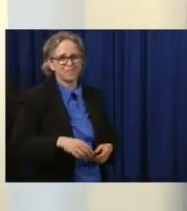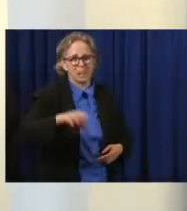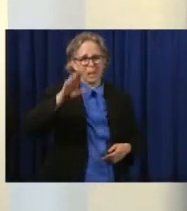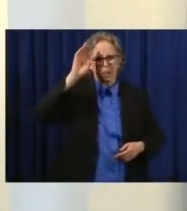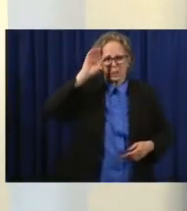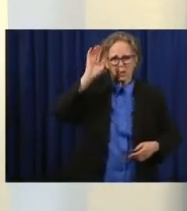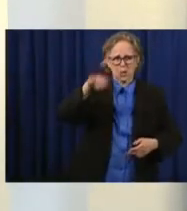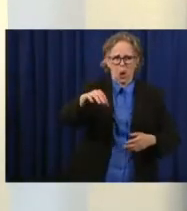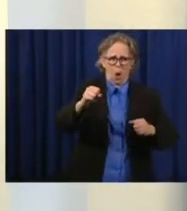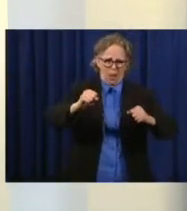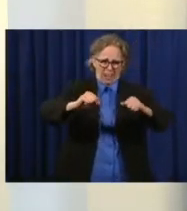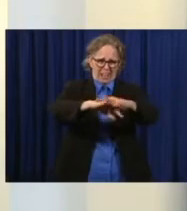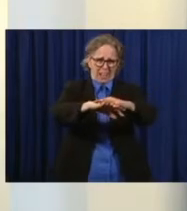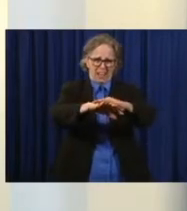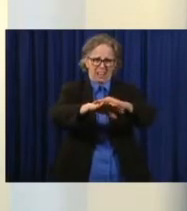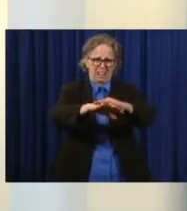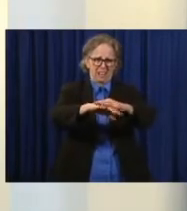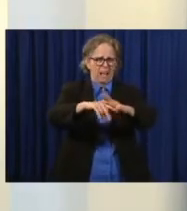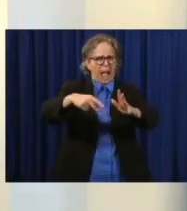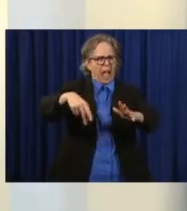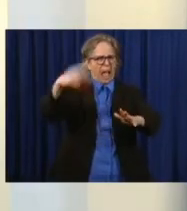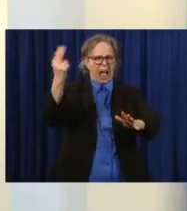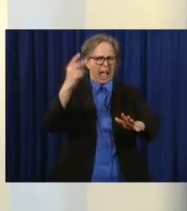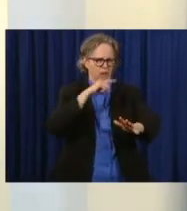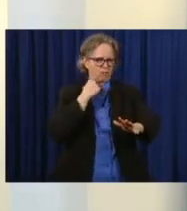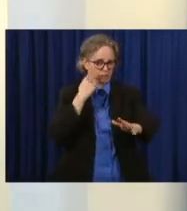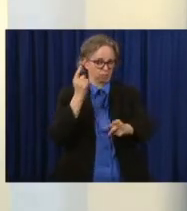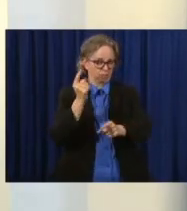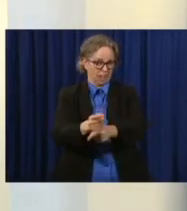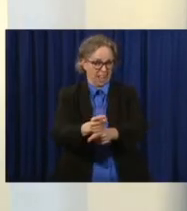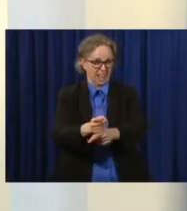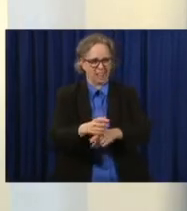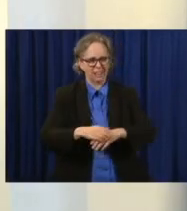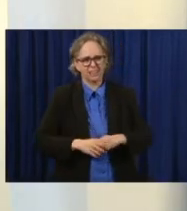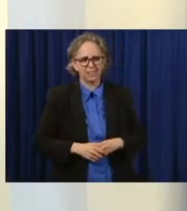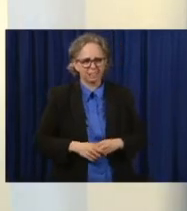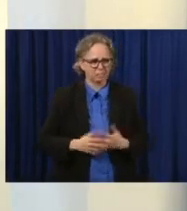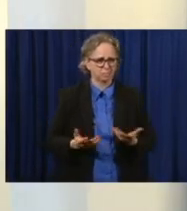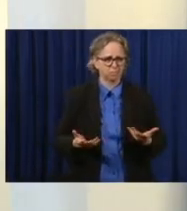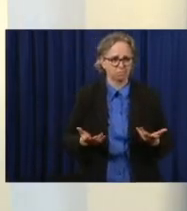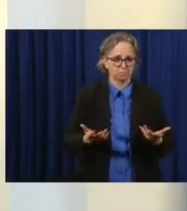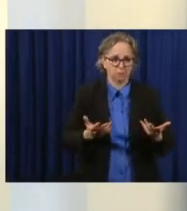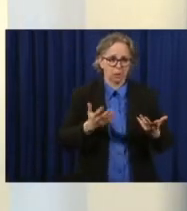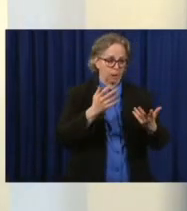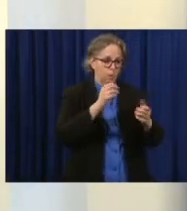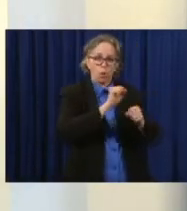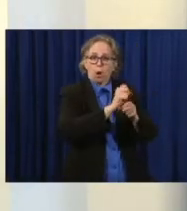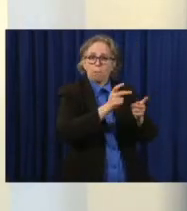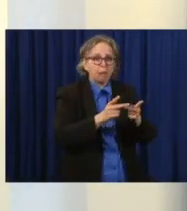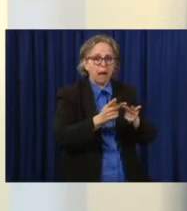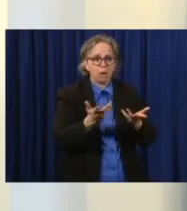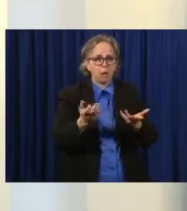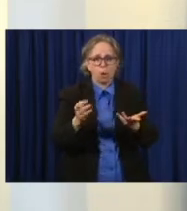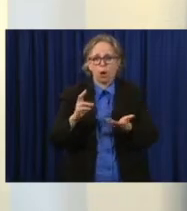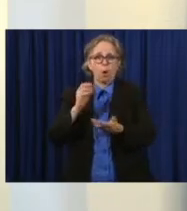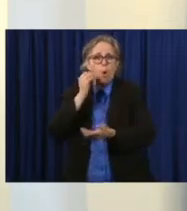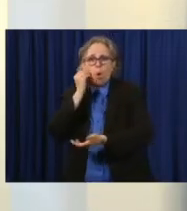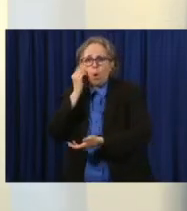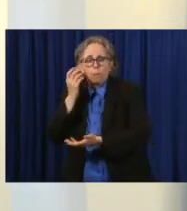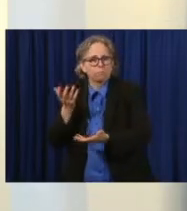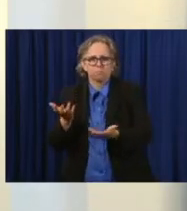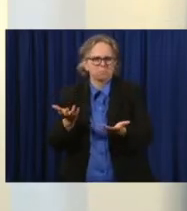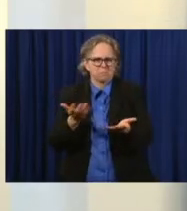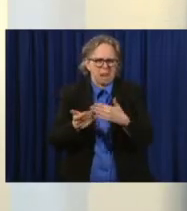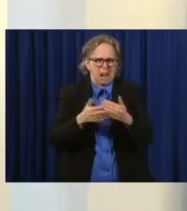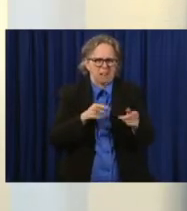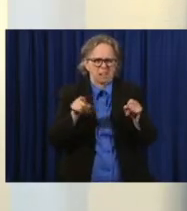and whether they would be a workplace where people spend 8 hours together, whether it's our home, any place that we're in close